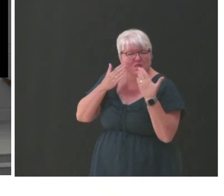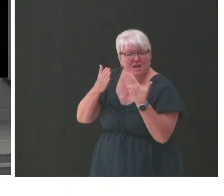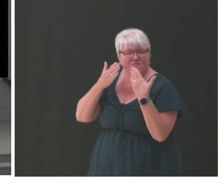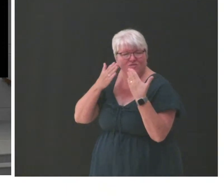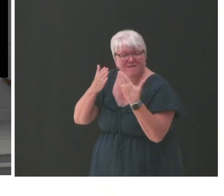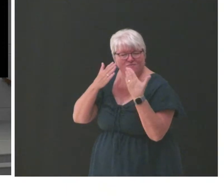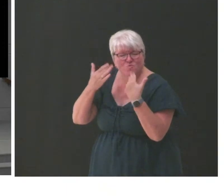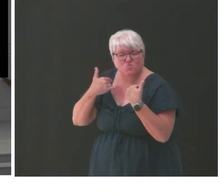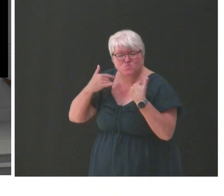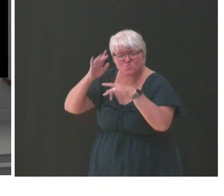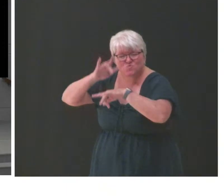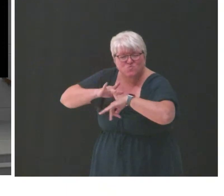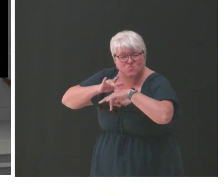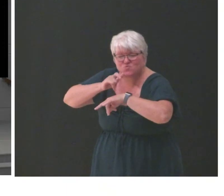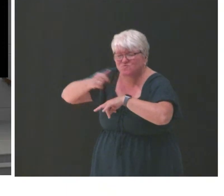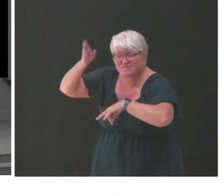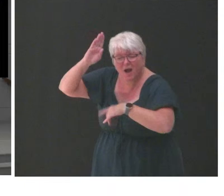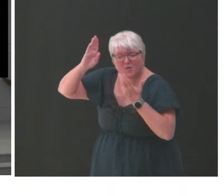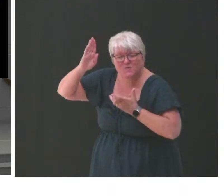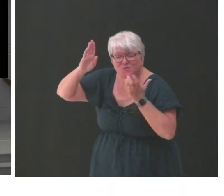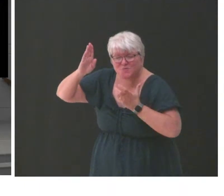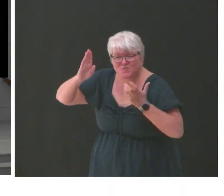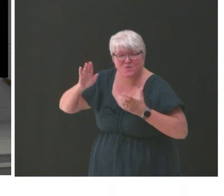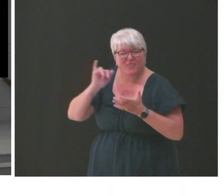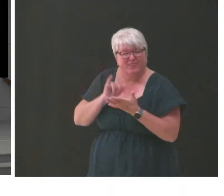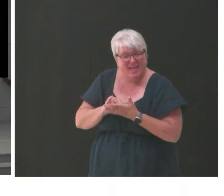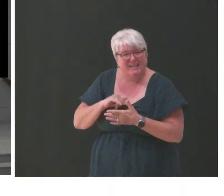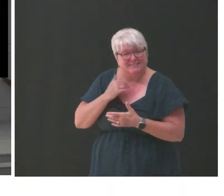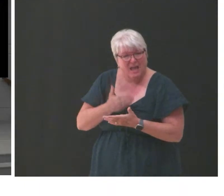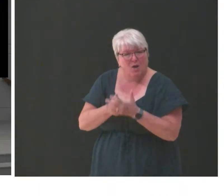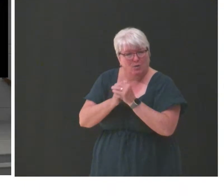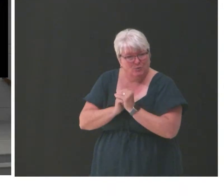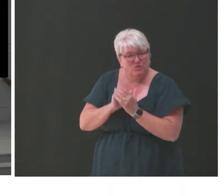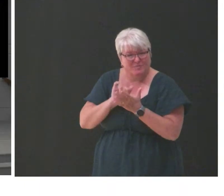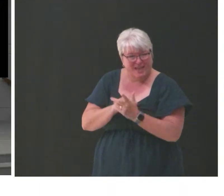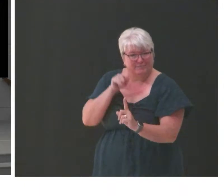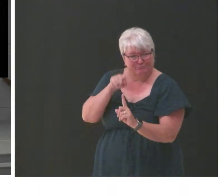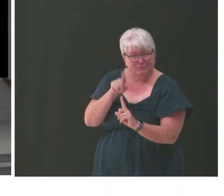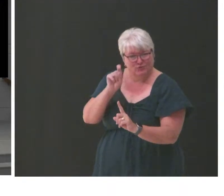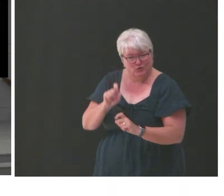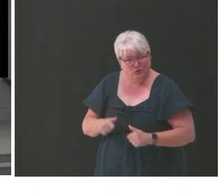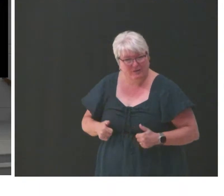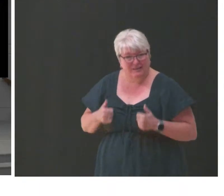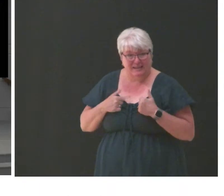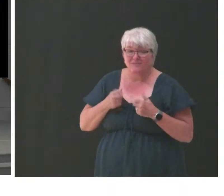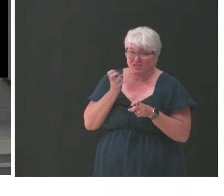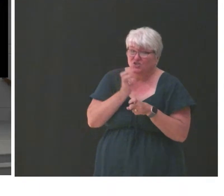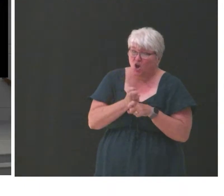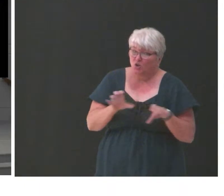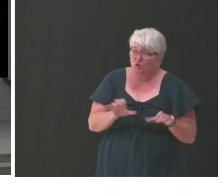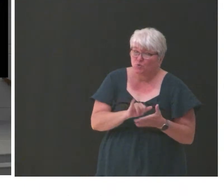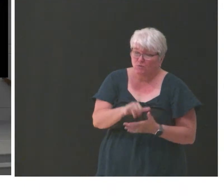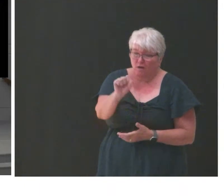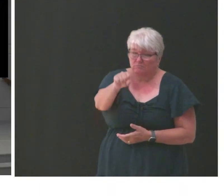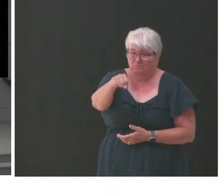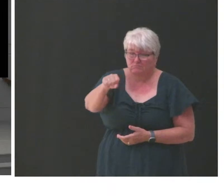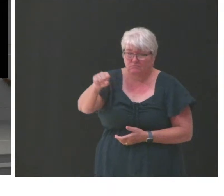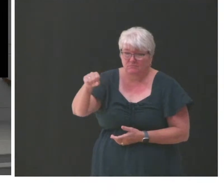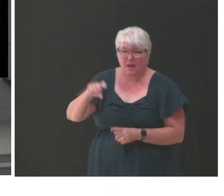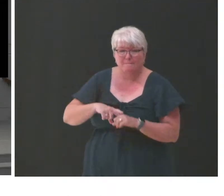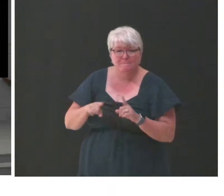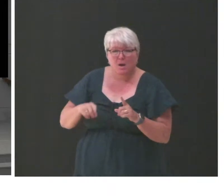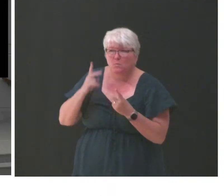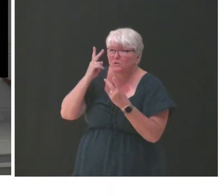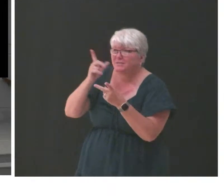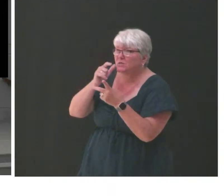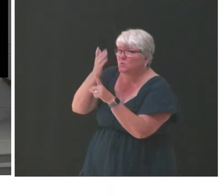can't stop thinking about who He is and what He's done? That's how we ought to live. It's really hard to get there. But when you